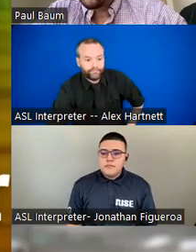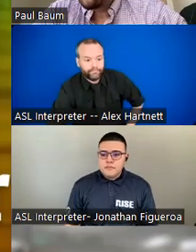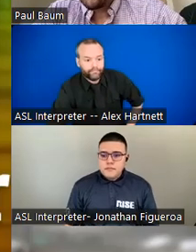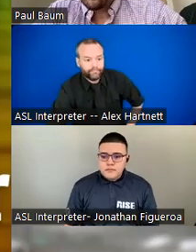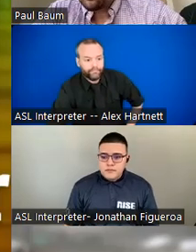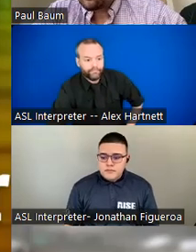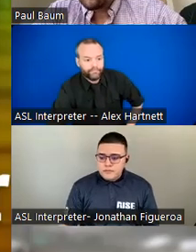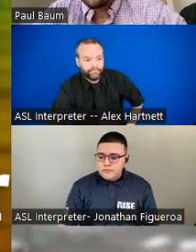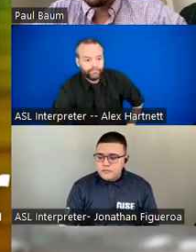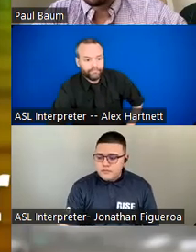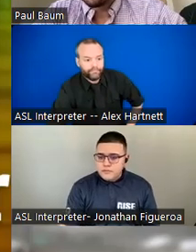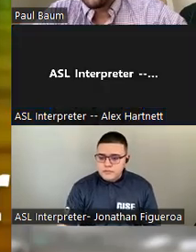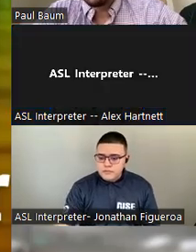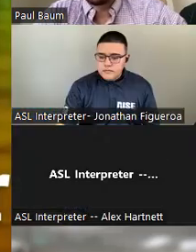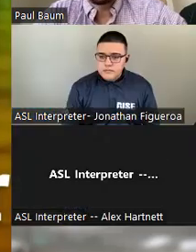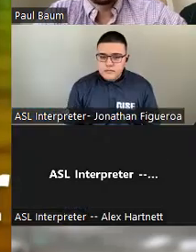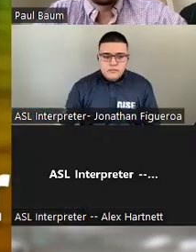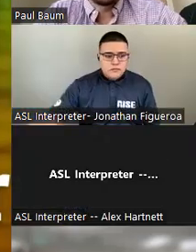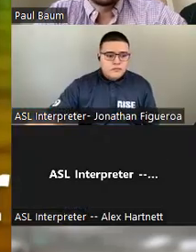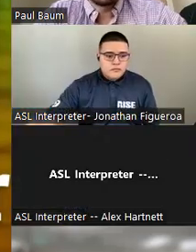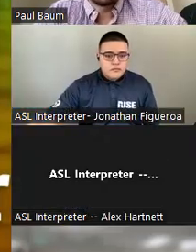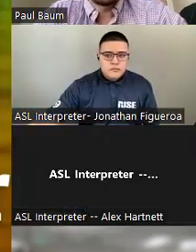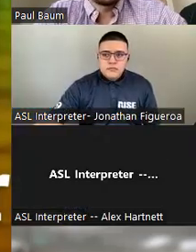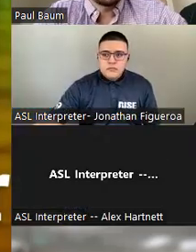You are muted, Paul.